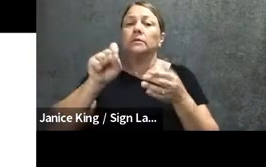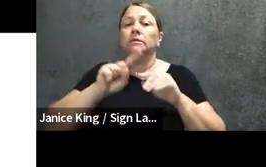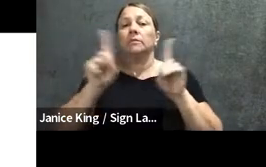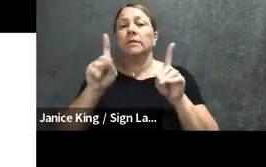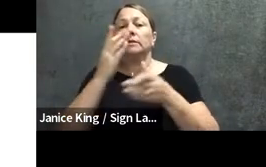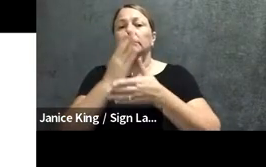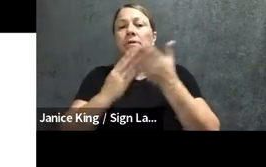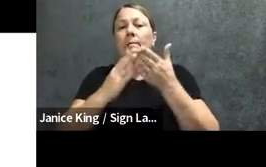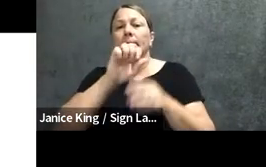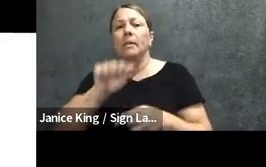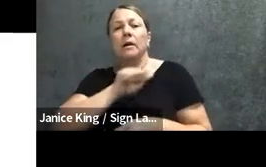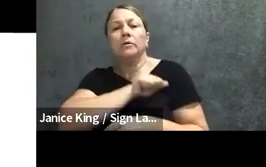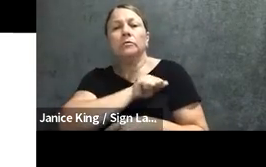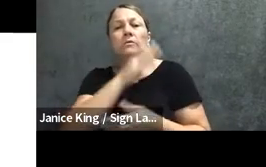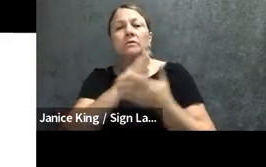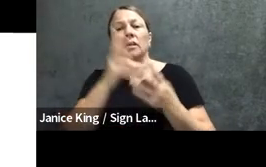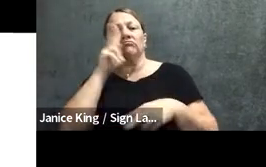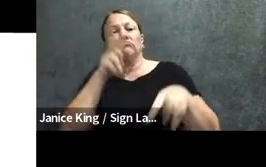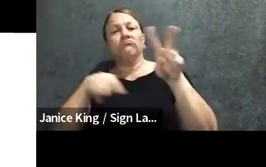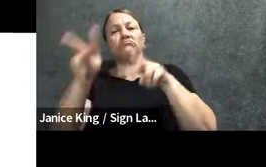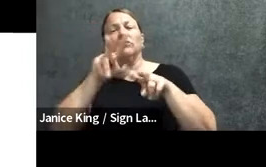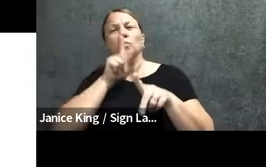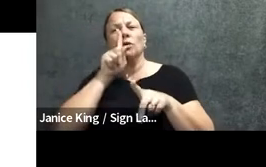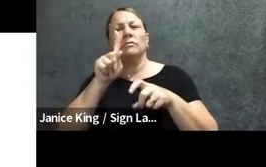stereotypes held by others are a major problem.